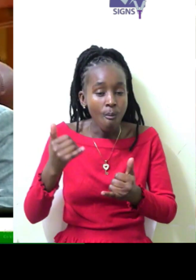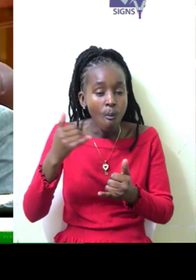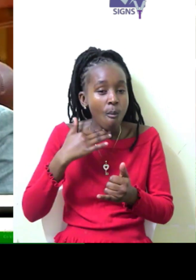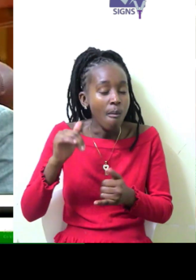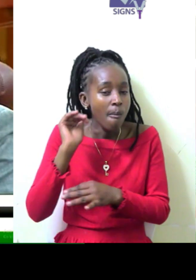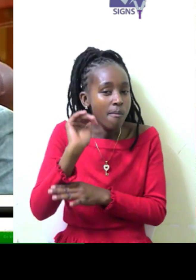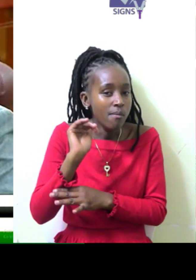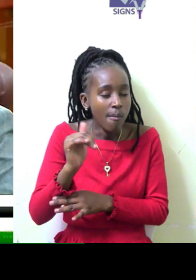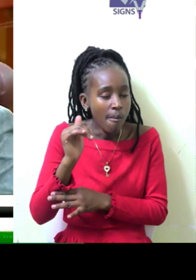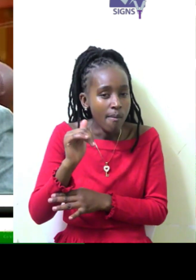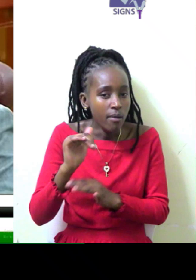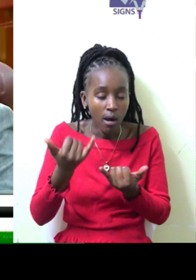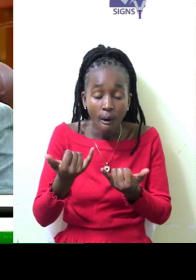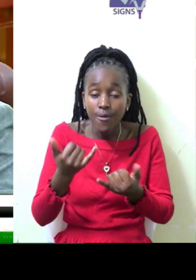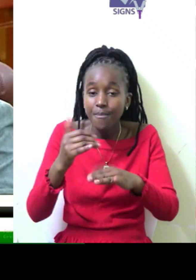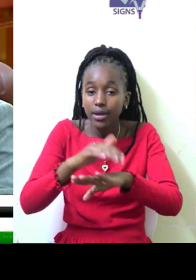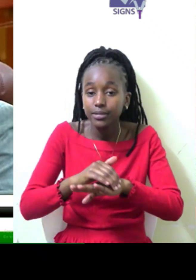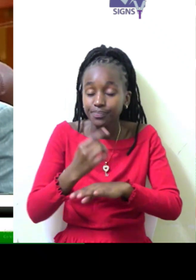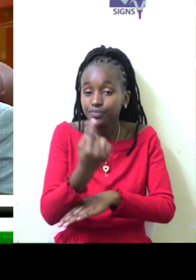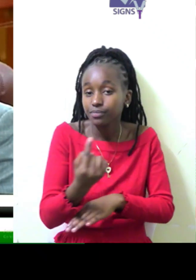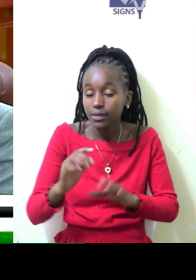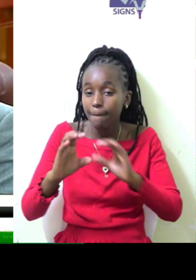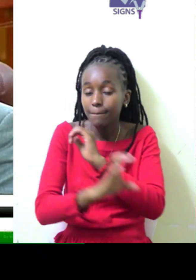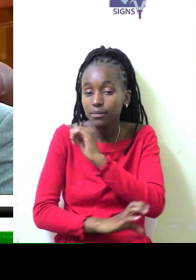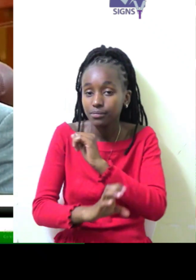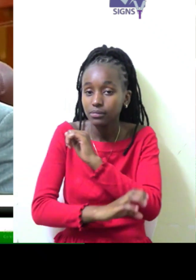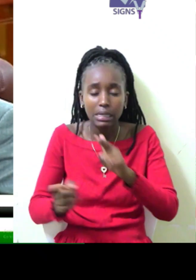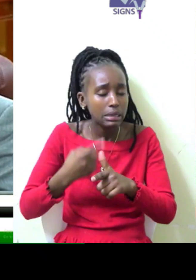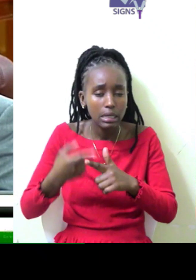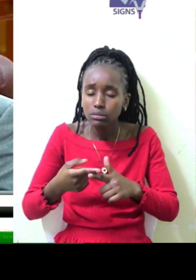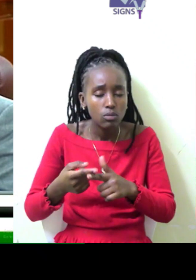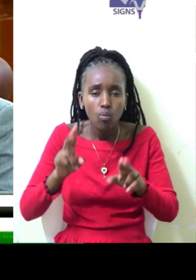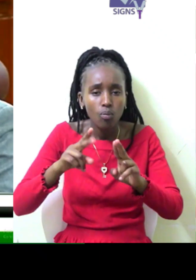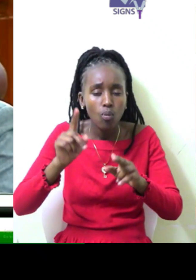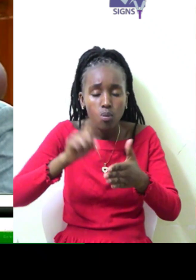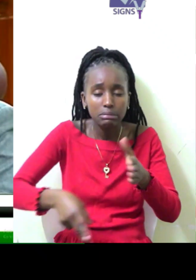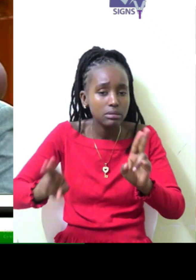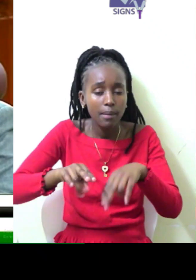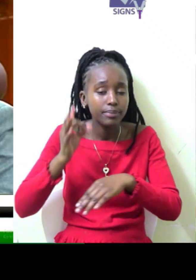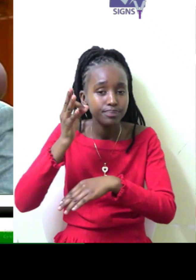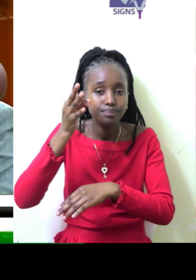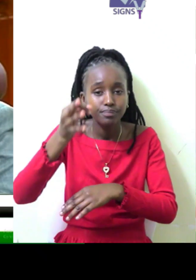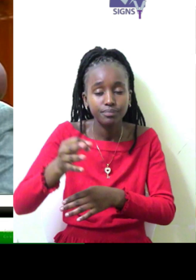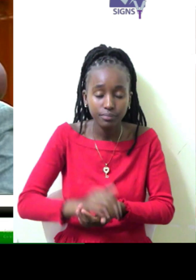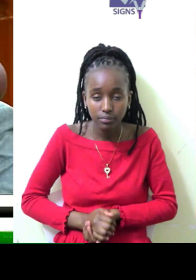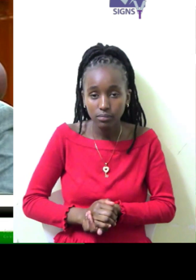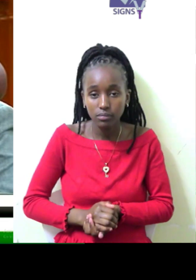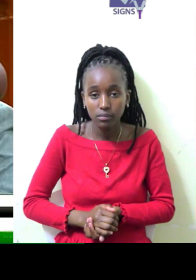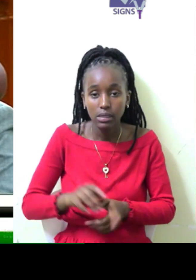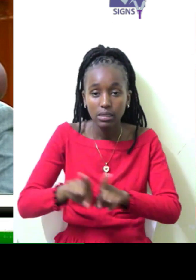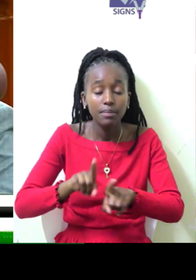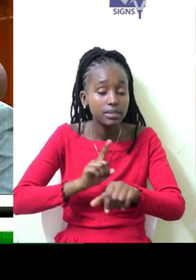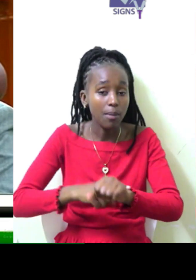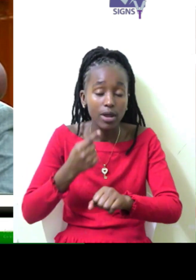countries moving forward? And the discussion they had was that we develop a philosophy